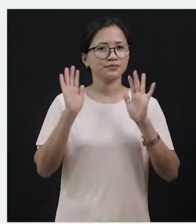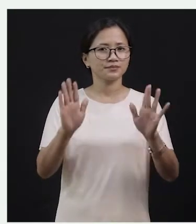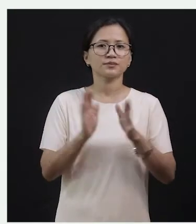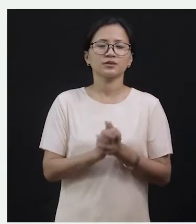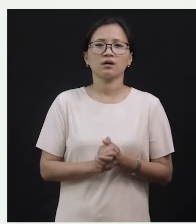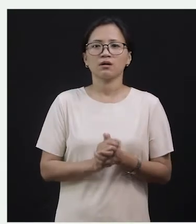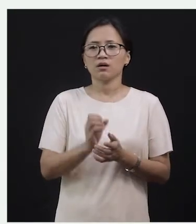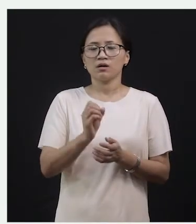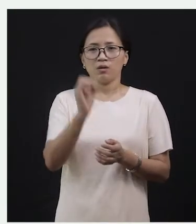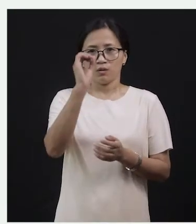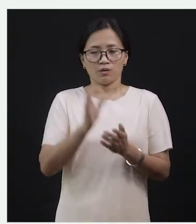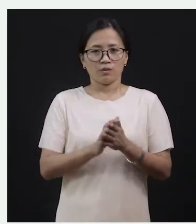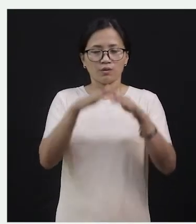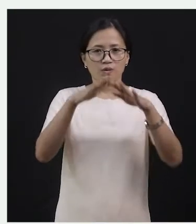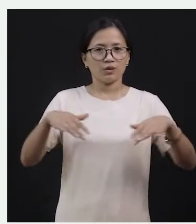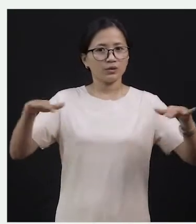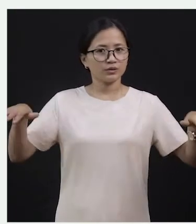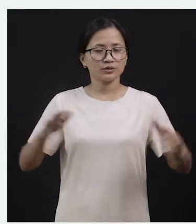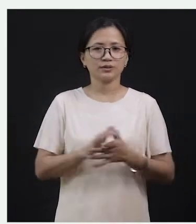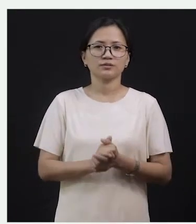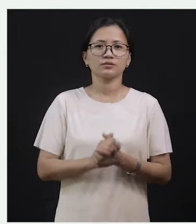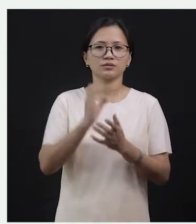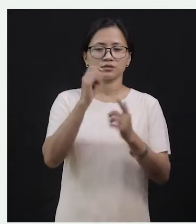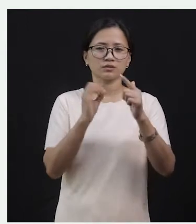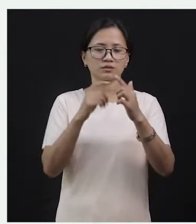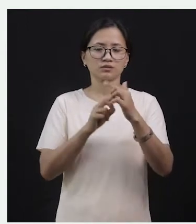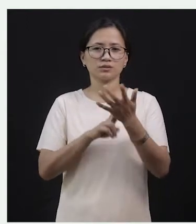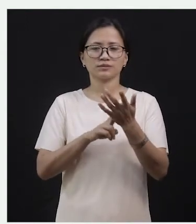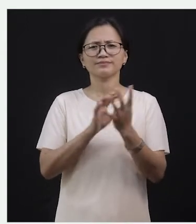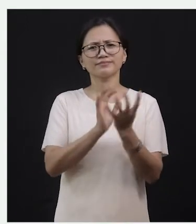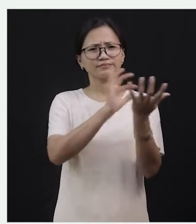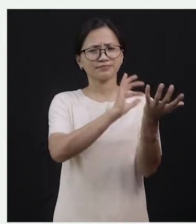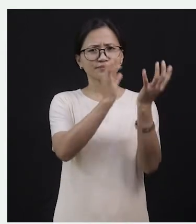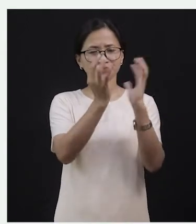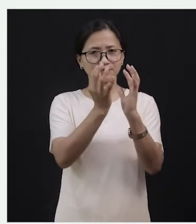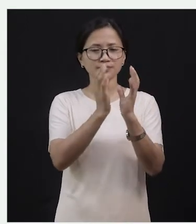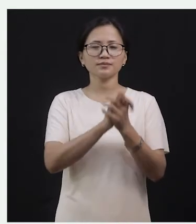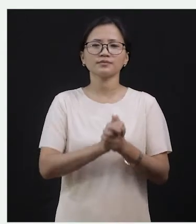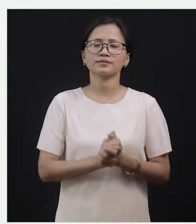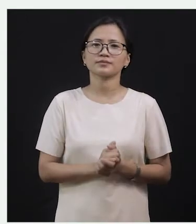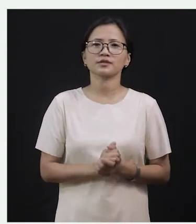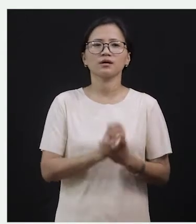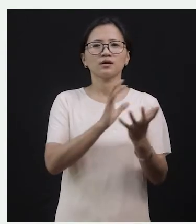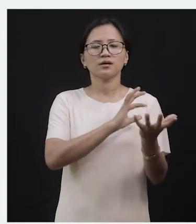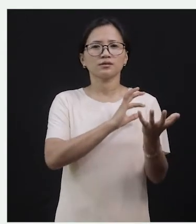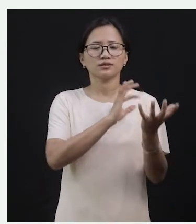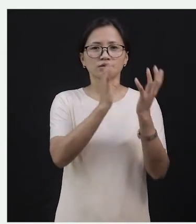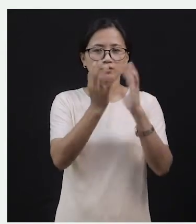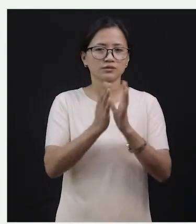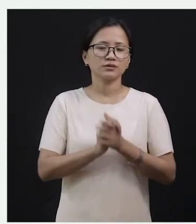have oceans and continents on earth. All right, so the blue part are the